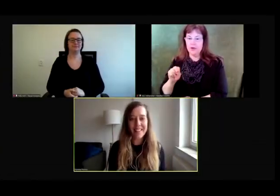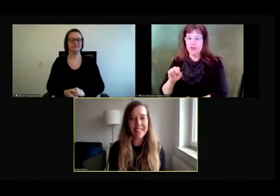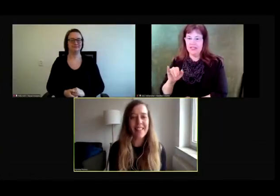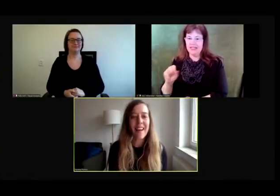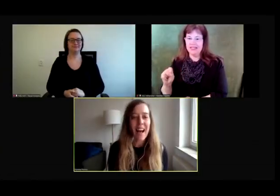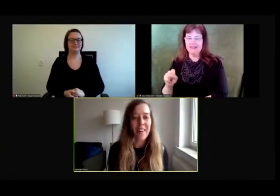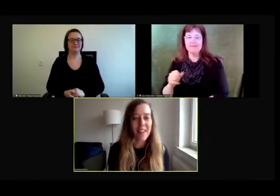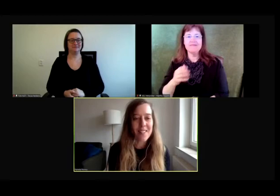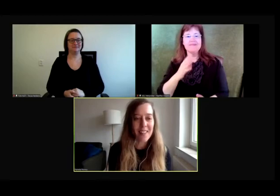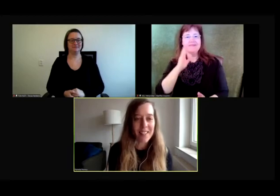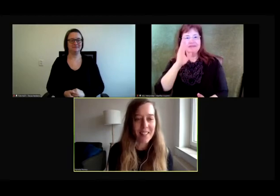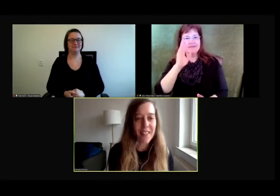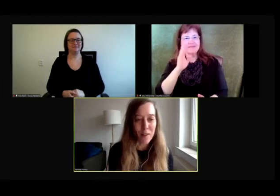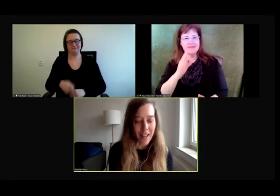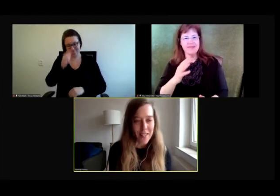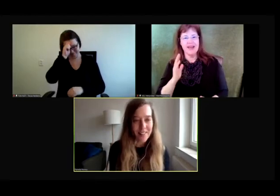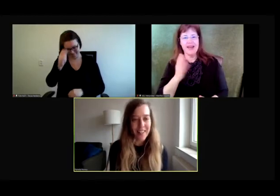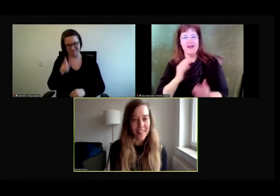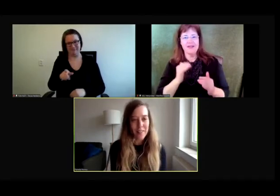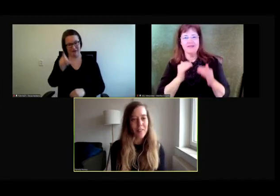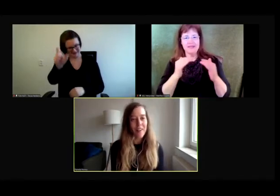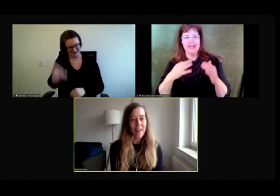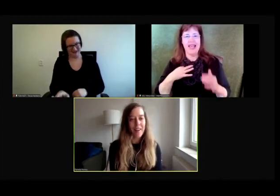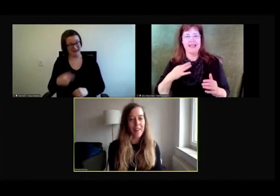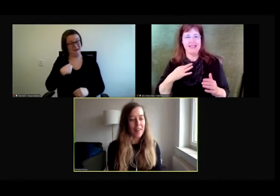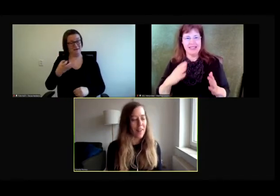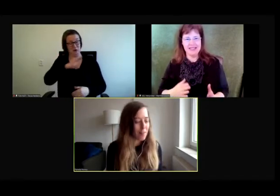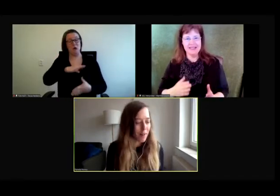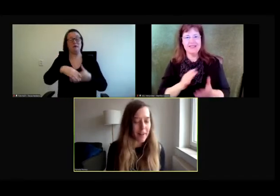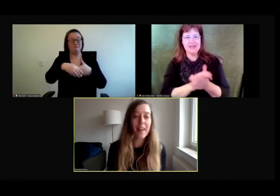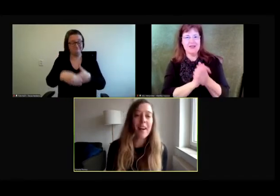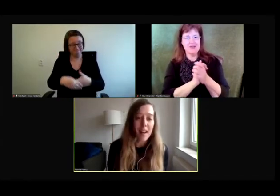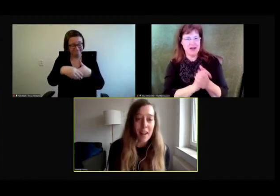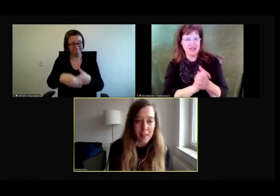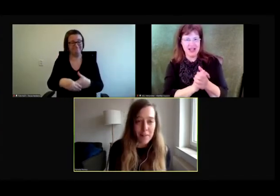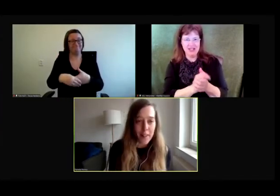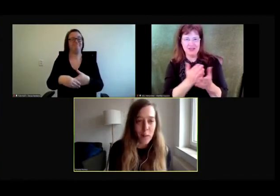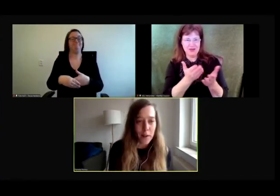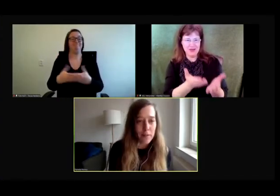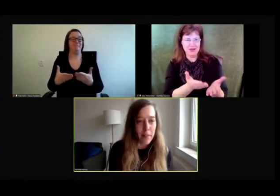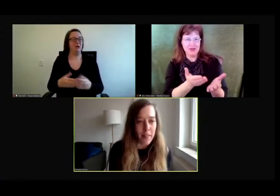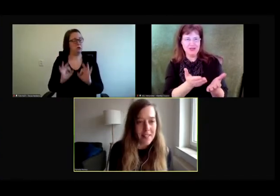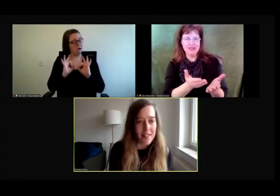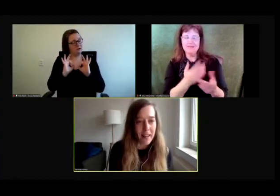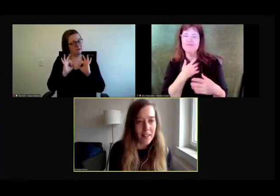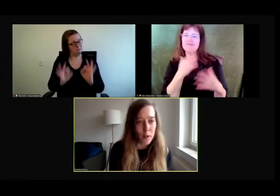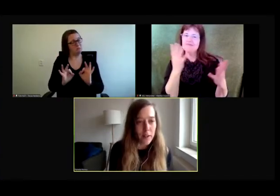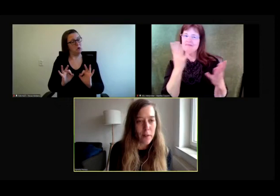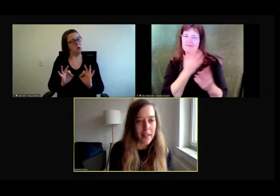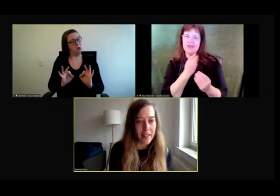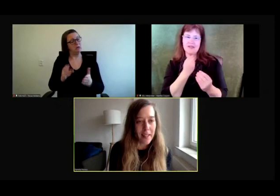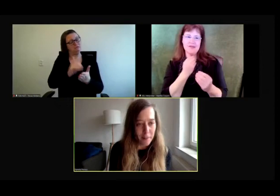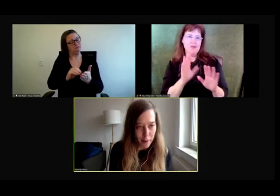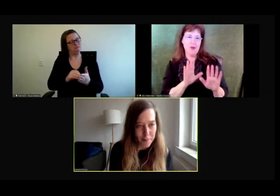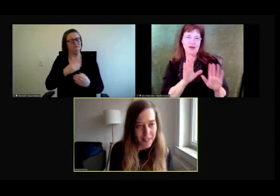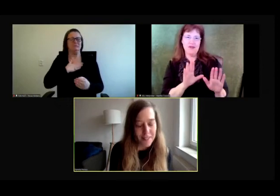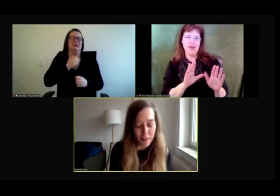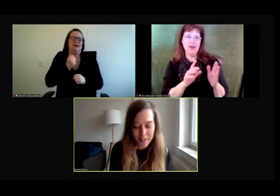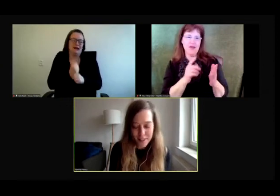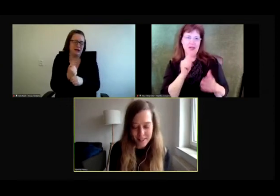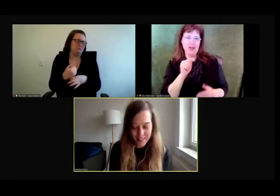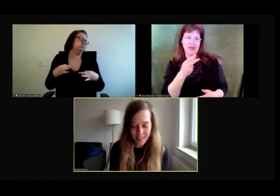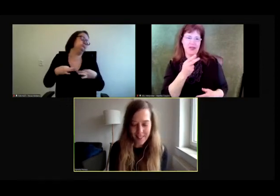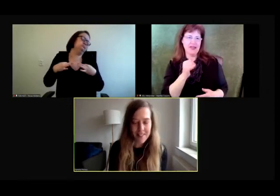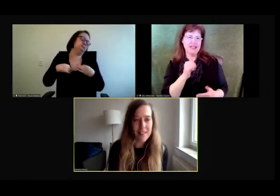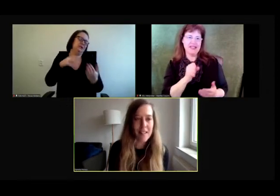Esteemed candidate, I would also like to congratulate you on a very lovely and wonderful thesis that I enjoyed reading very